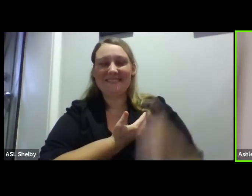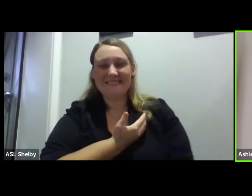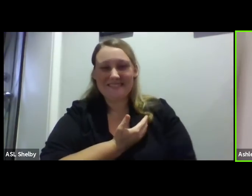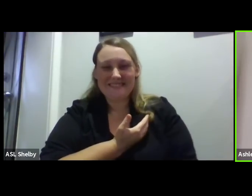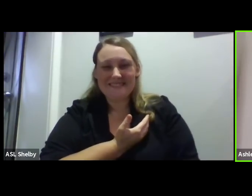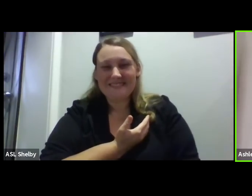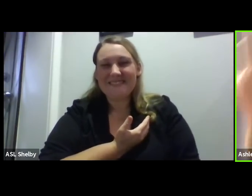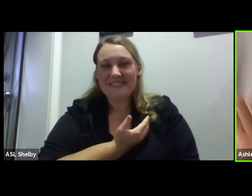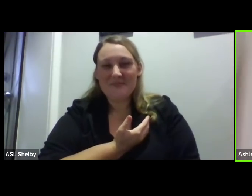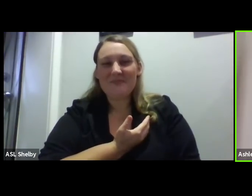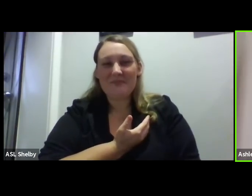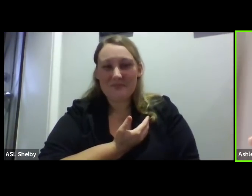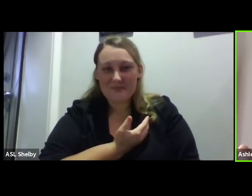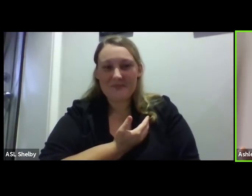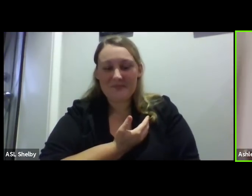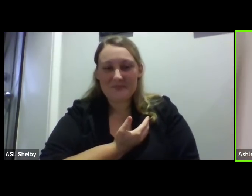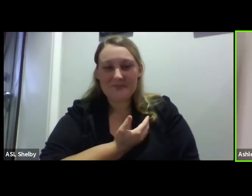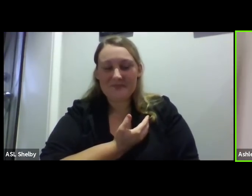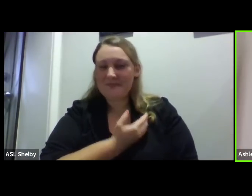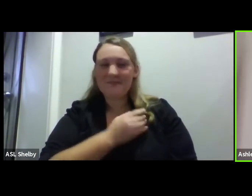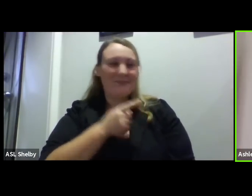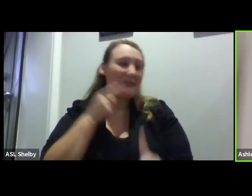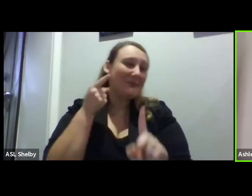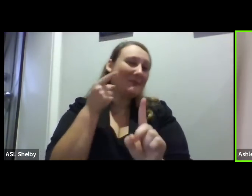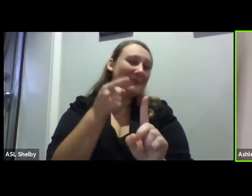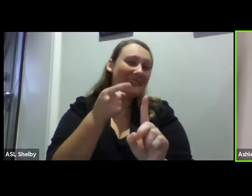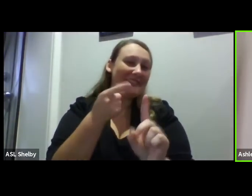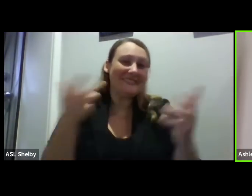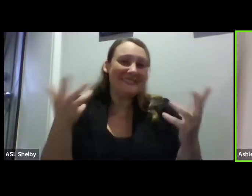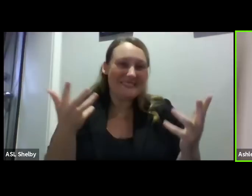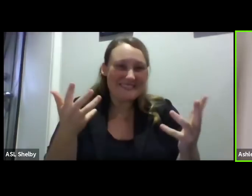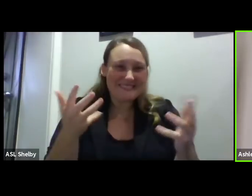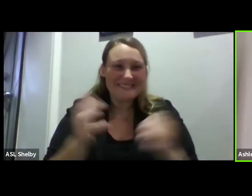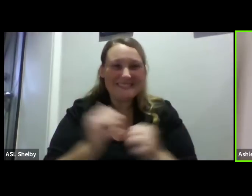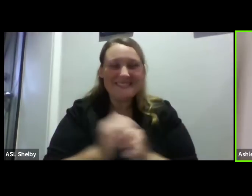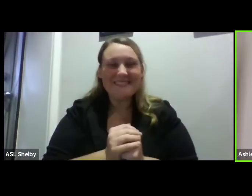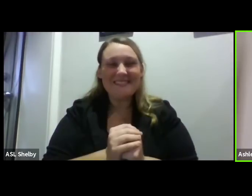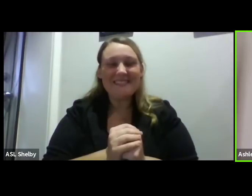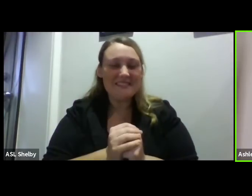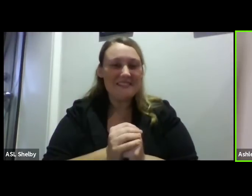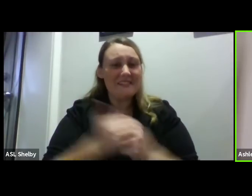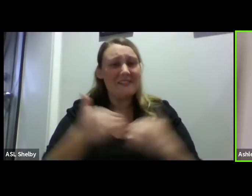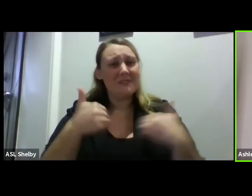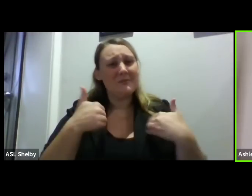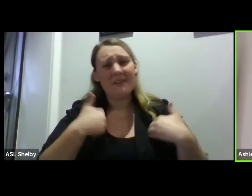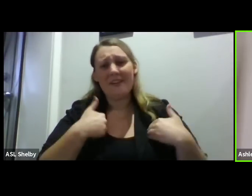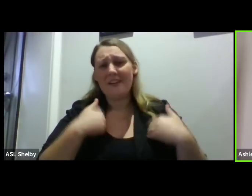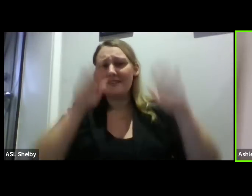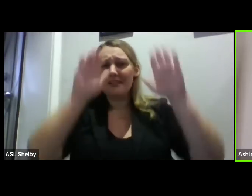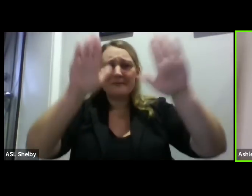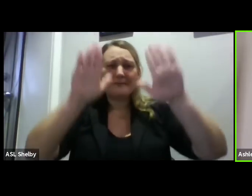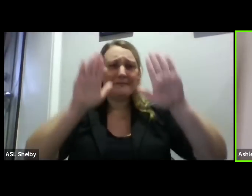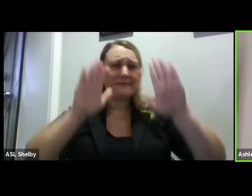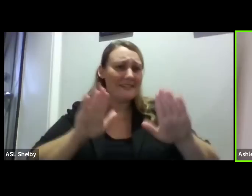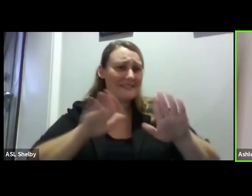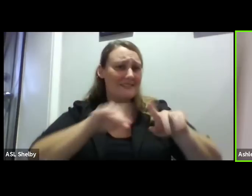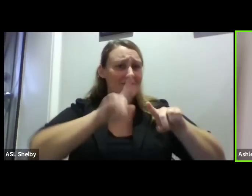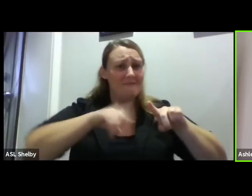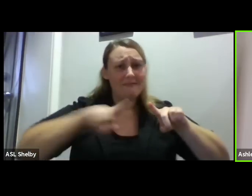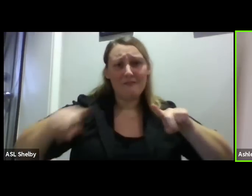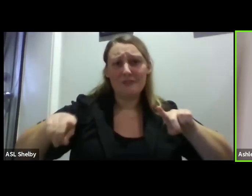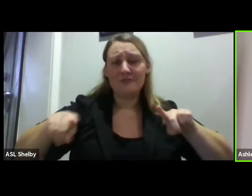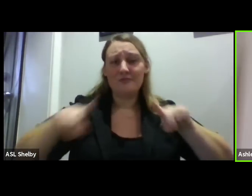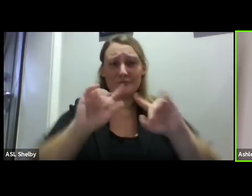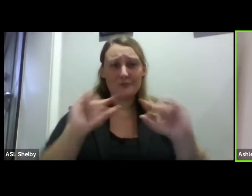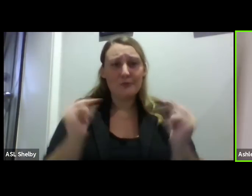So, all of that to say, we have such an incredible and diverse group of activists and organizations that are going to